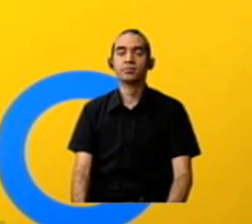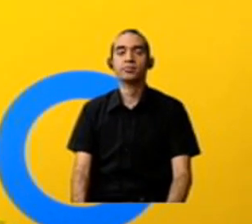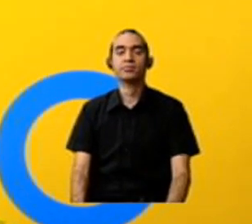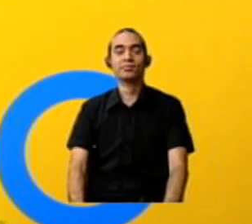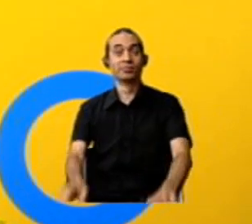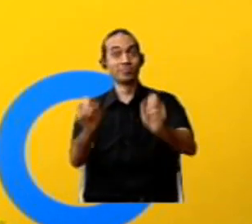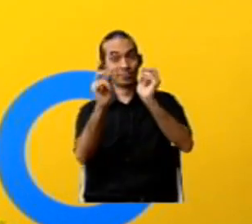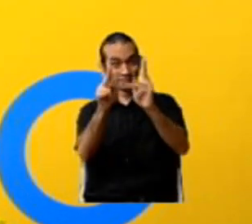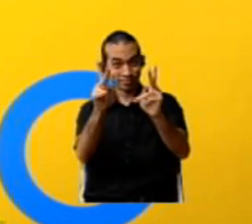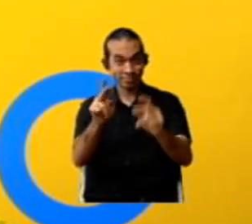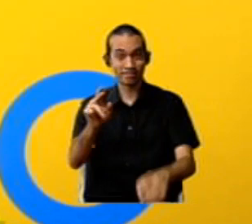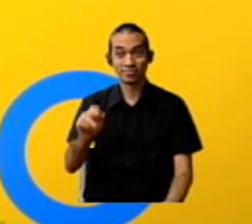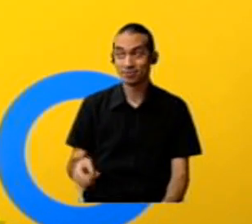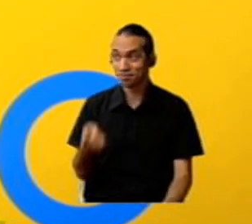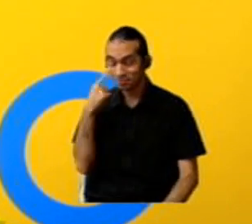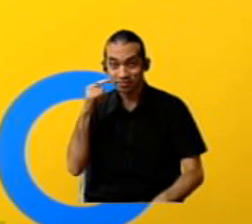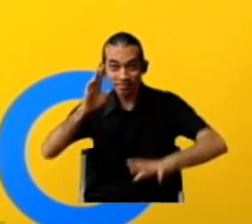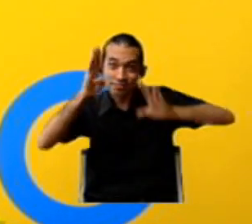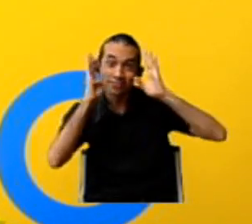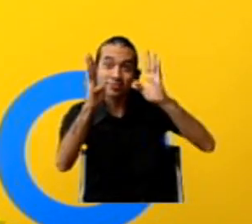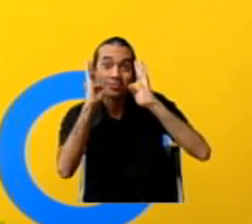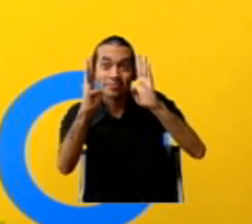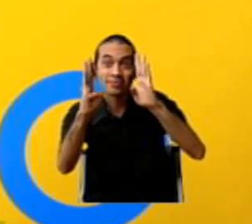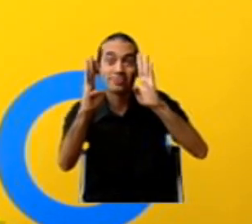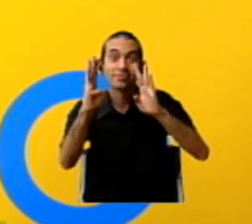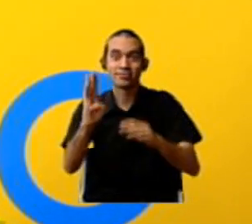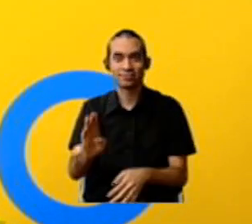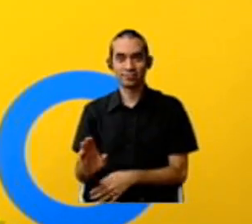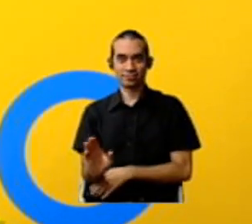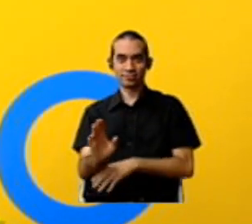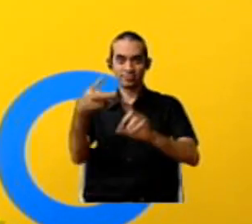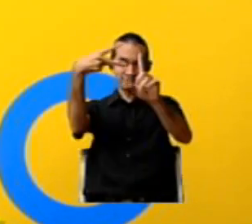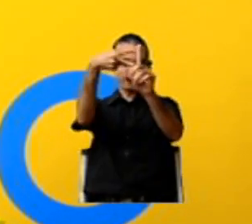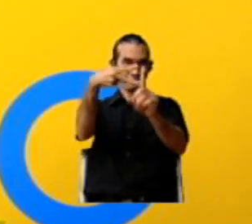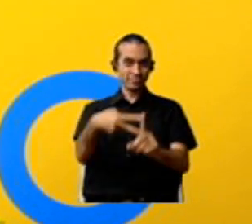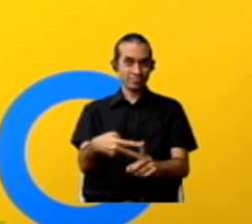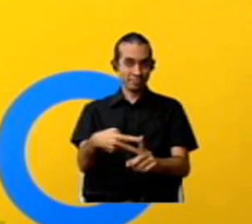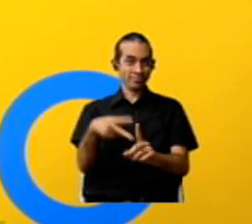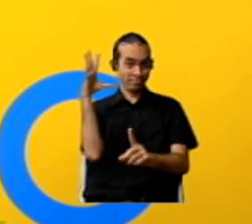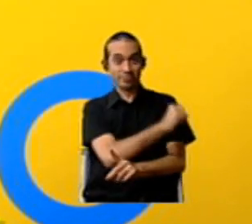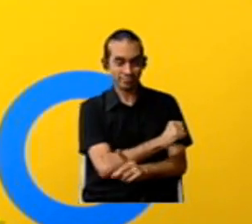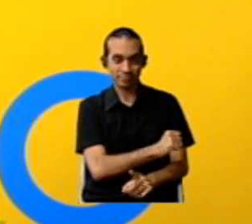Okay, Charlie, did you pay attention to the vocabulary?